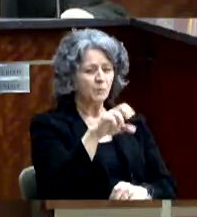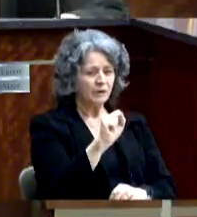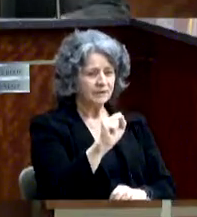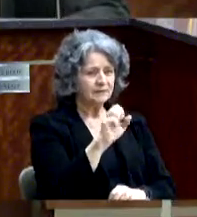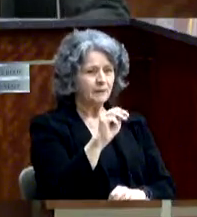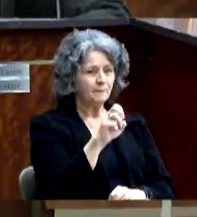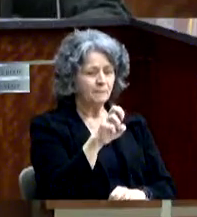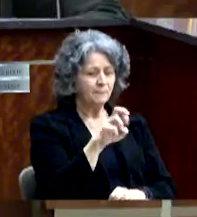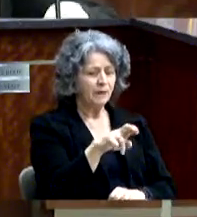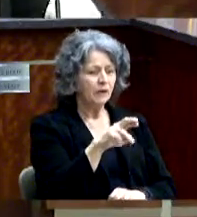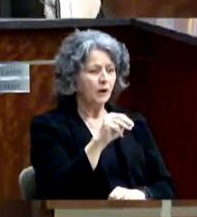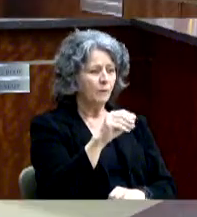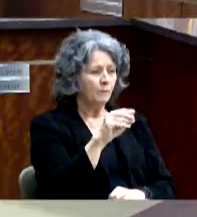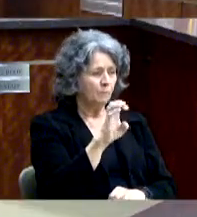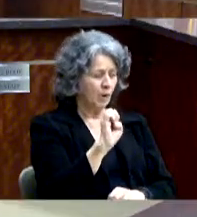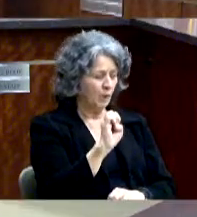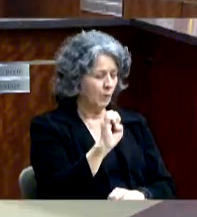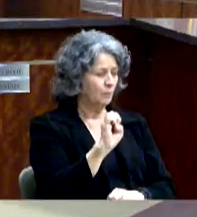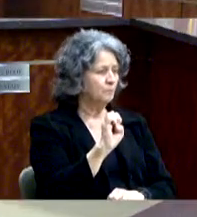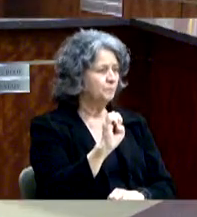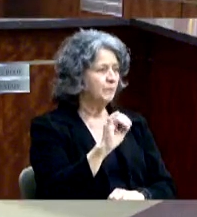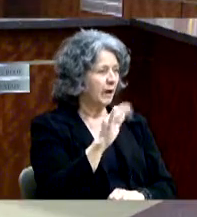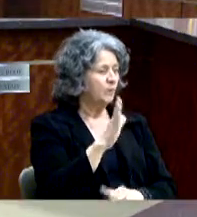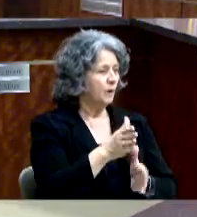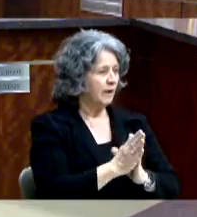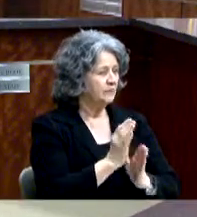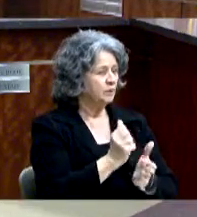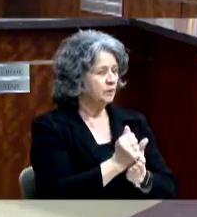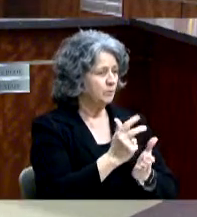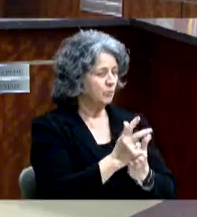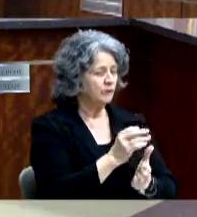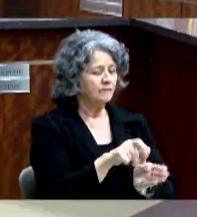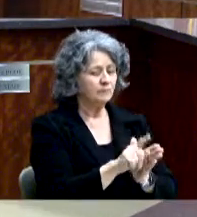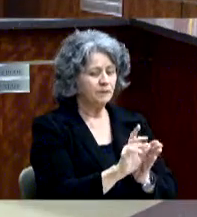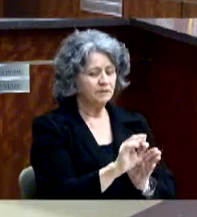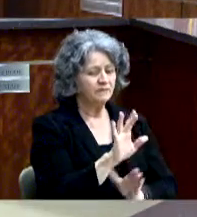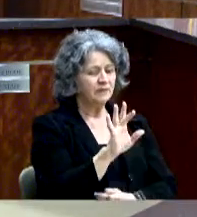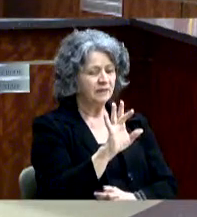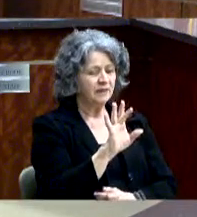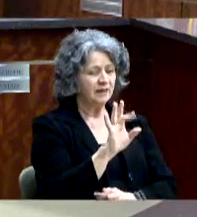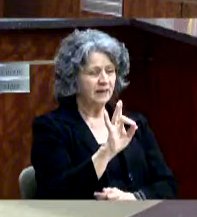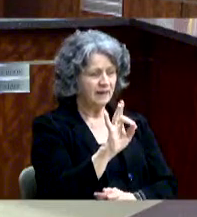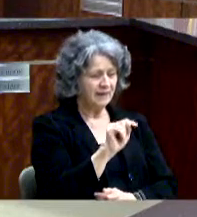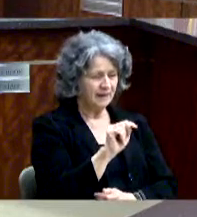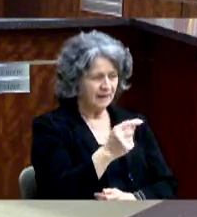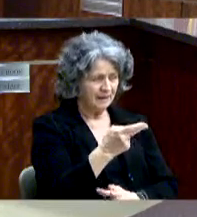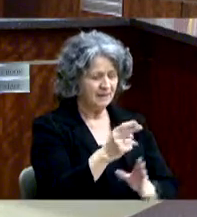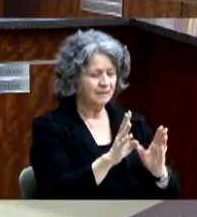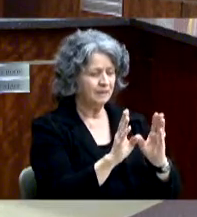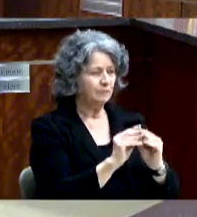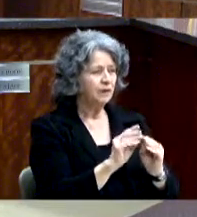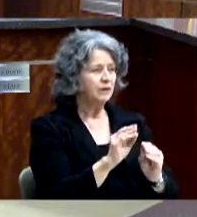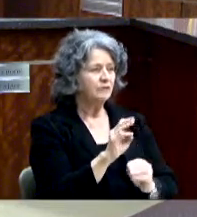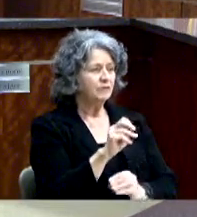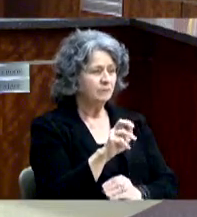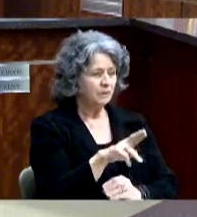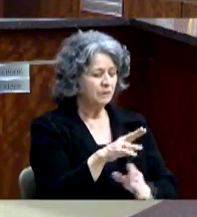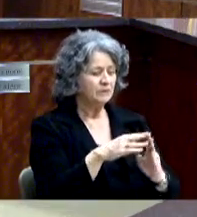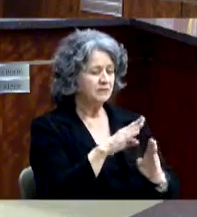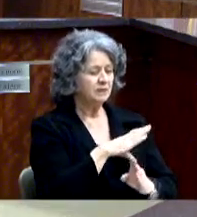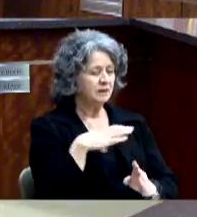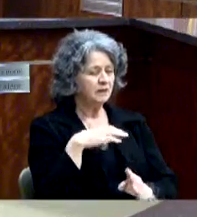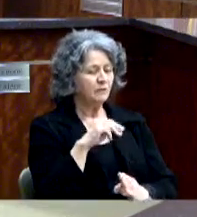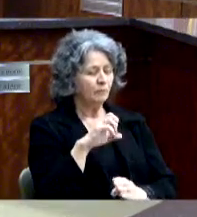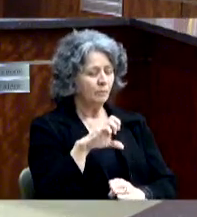Mel? I'll ask for the approval of the minutes of the eighth meeting of the Mayor and City Council, March the 14th